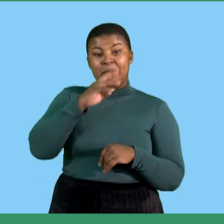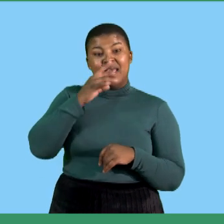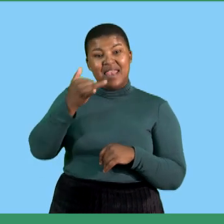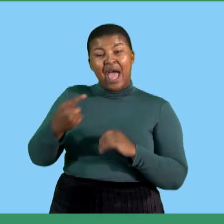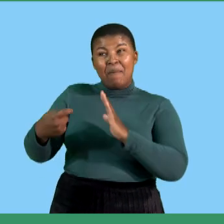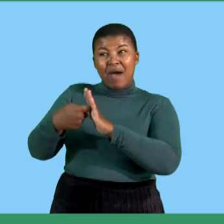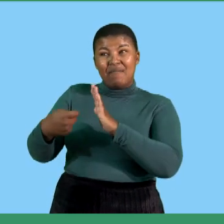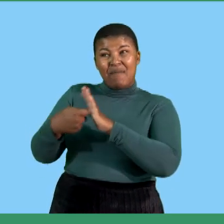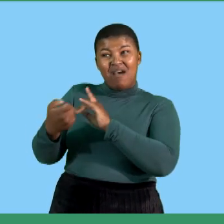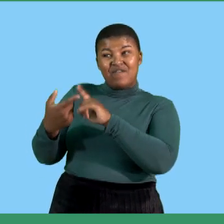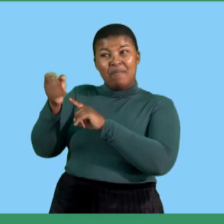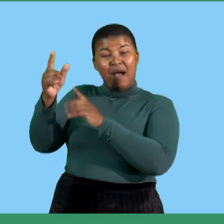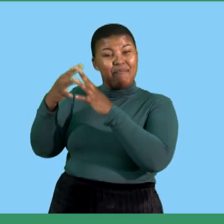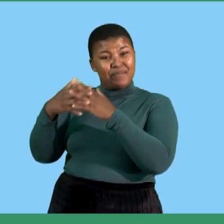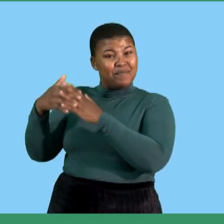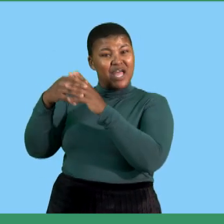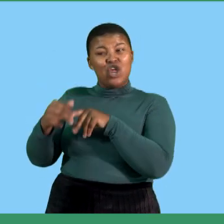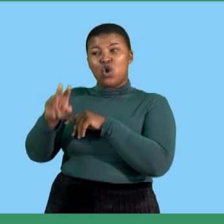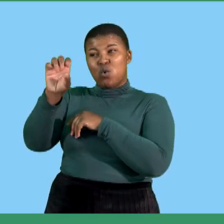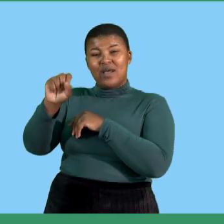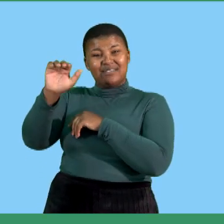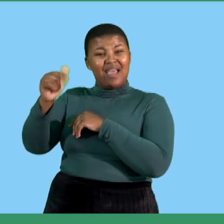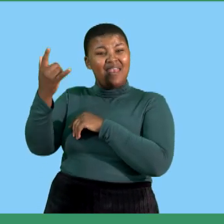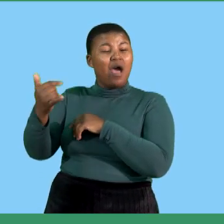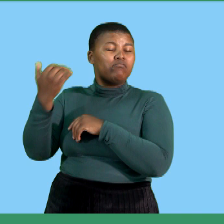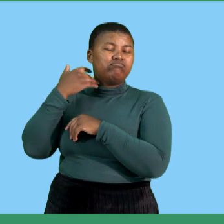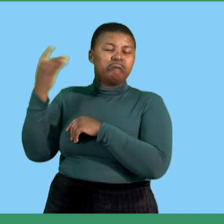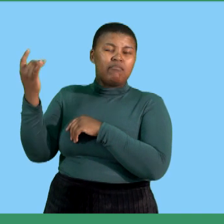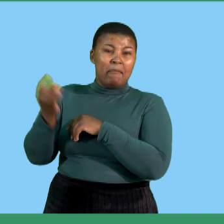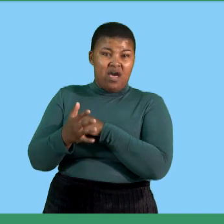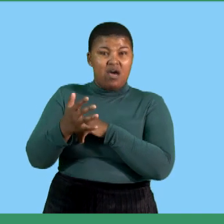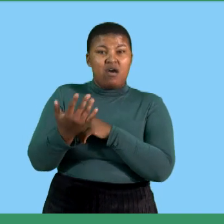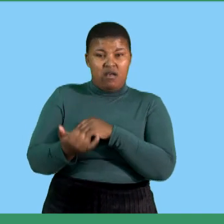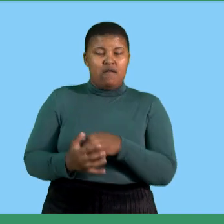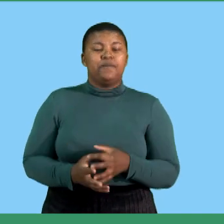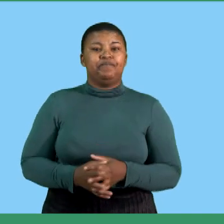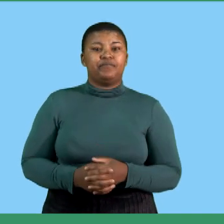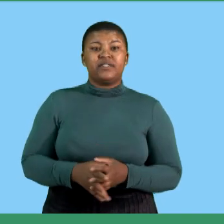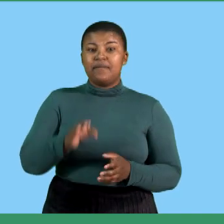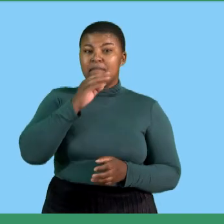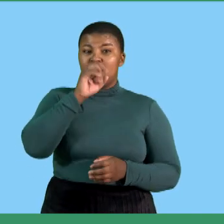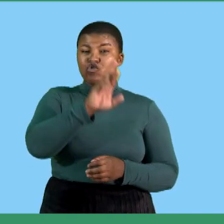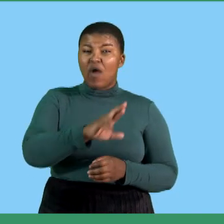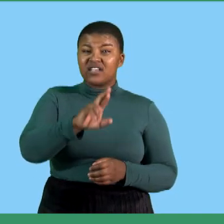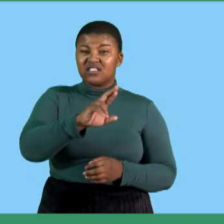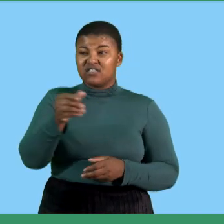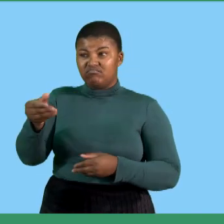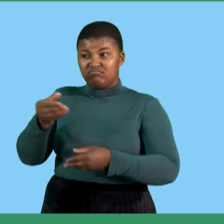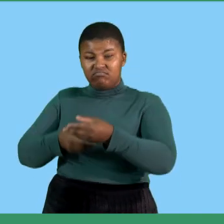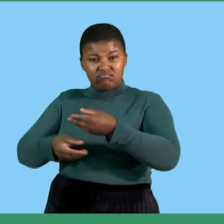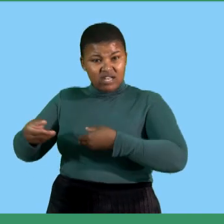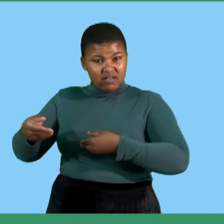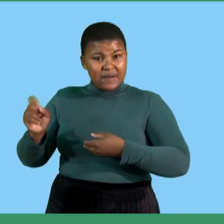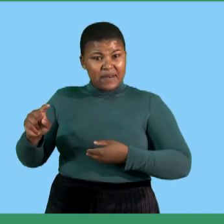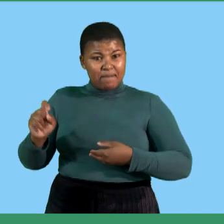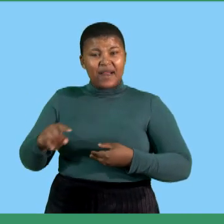So has made imports from the USA very expensive. So this is giving us clues that this